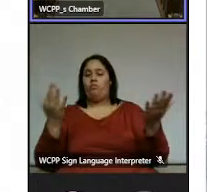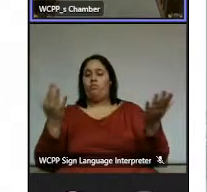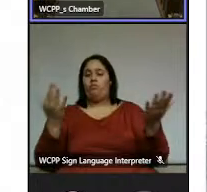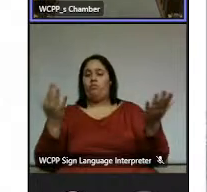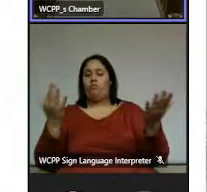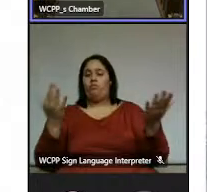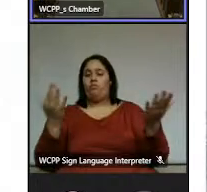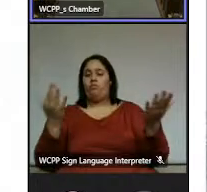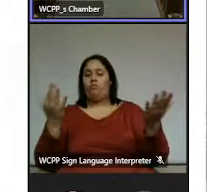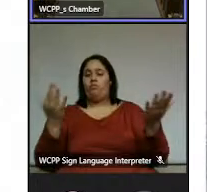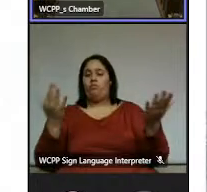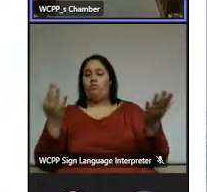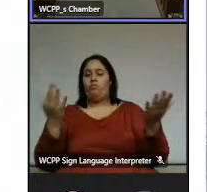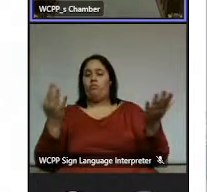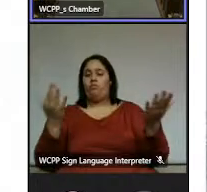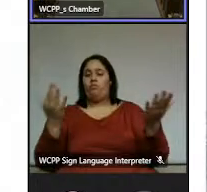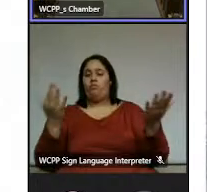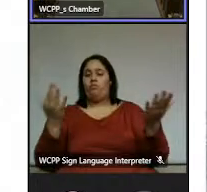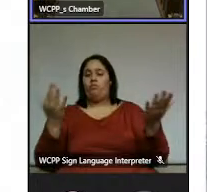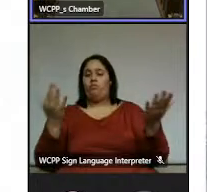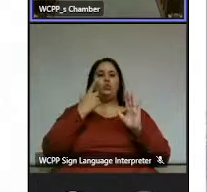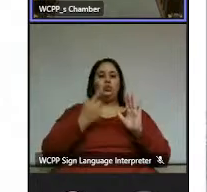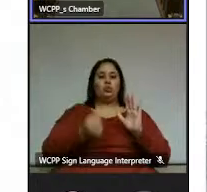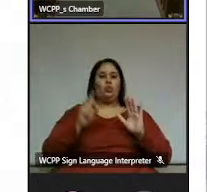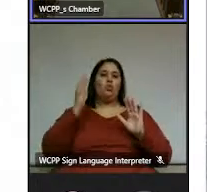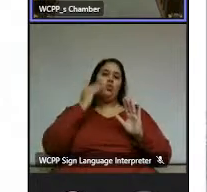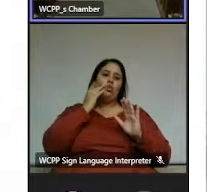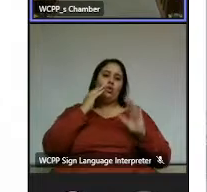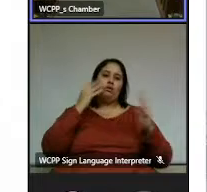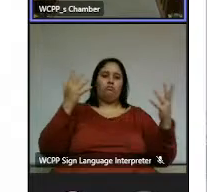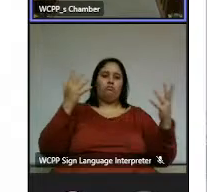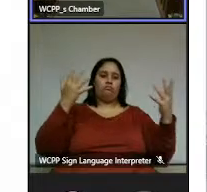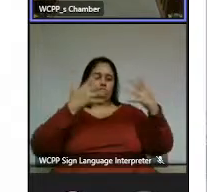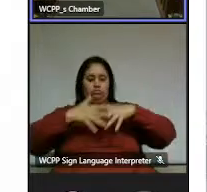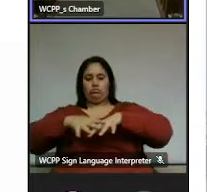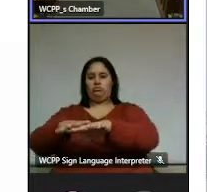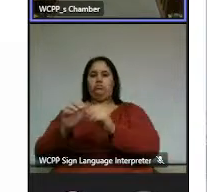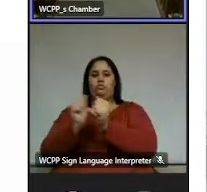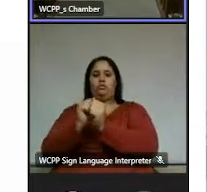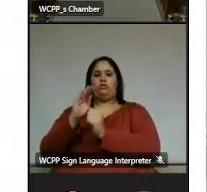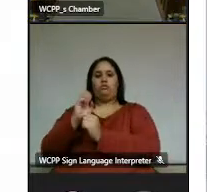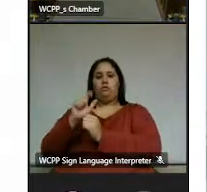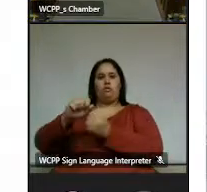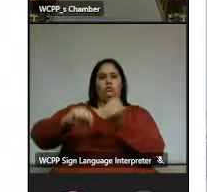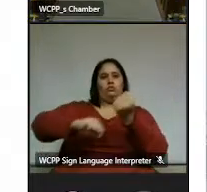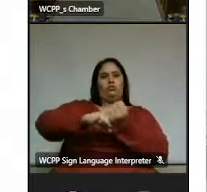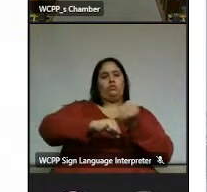brought into operation to synchronize with the regulations required to support it.